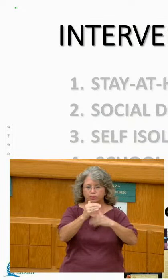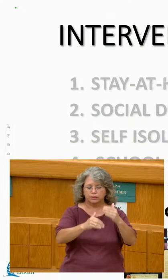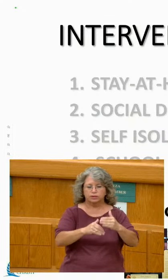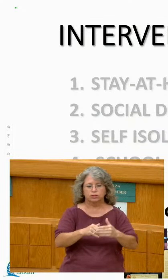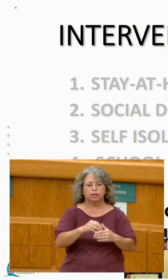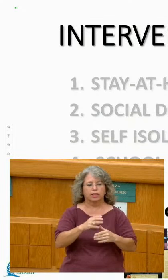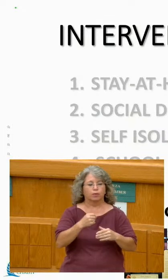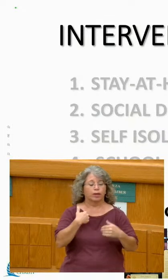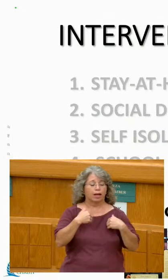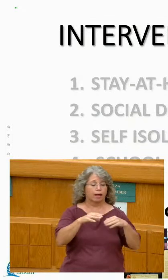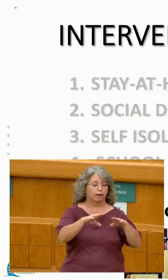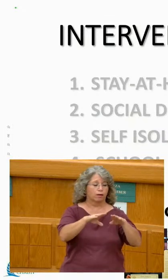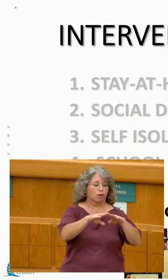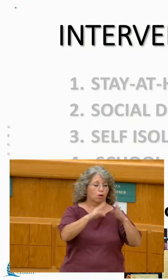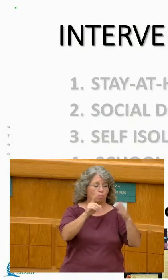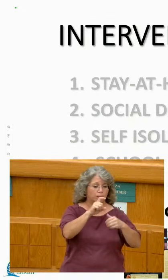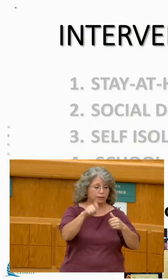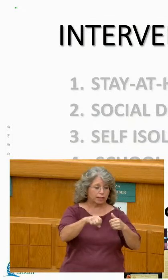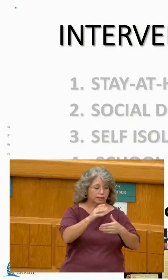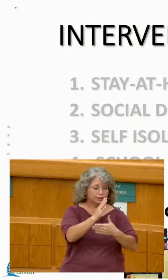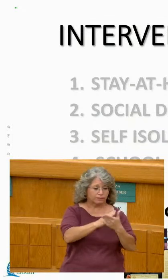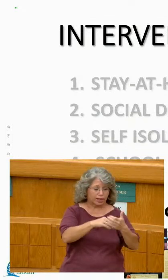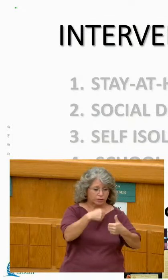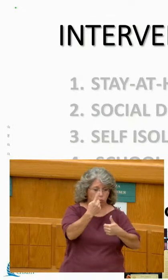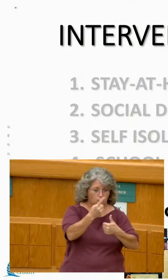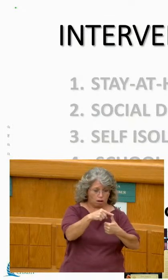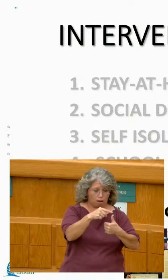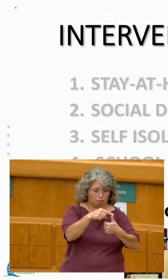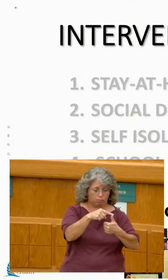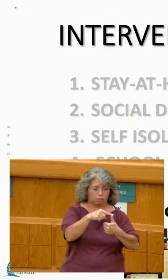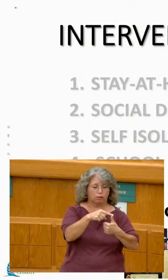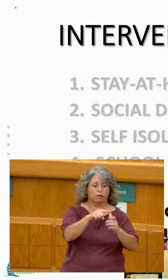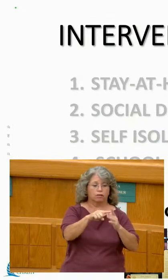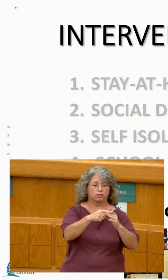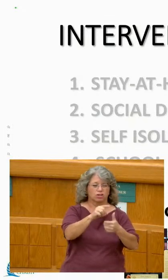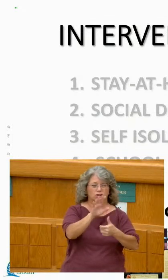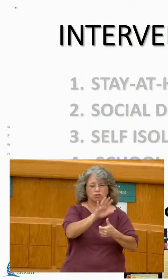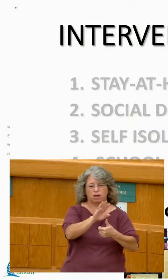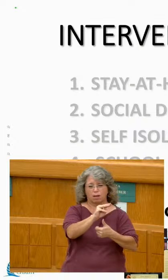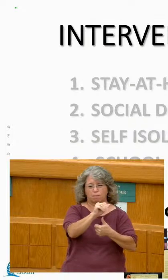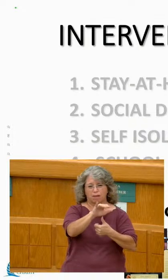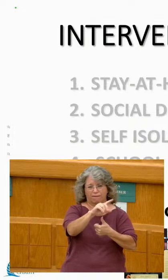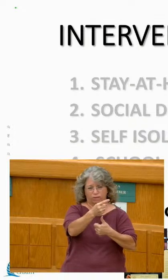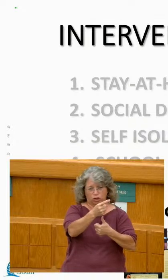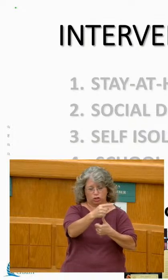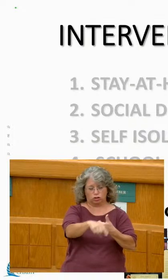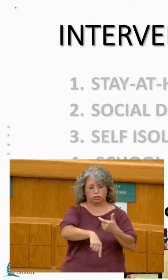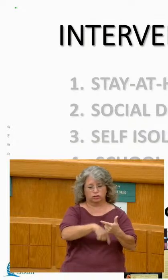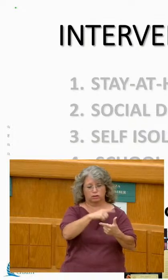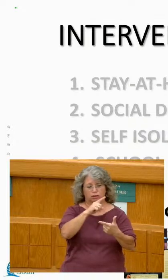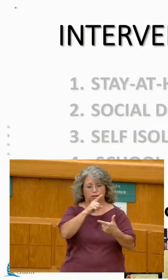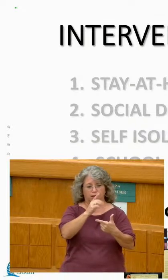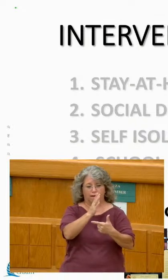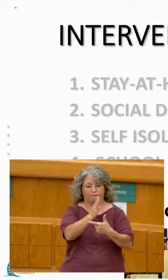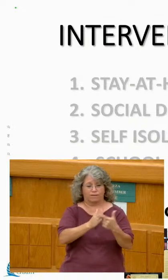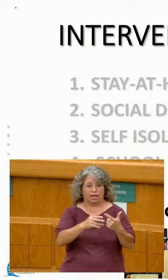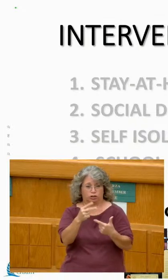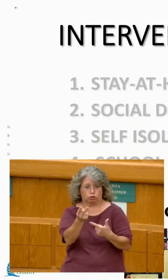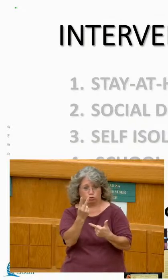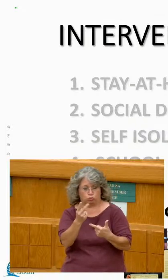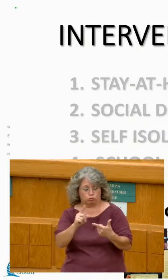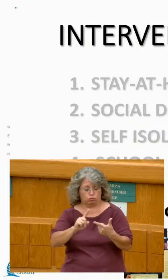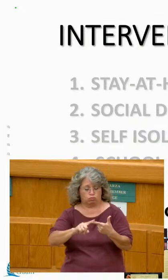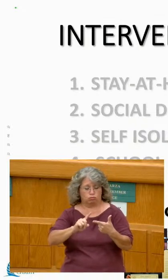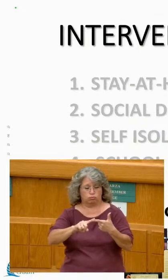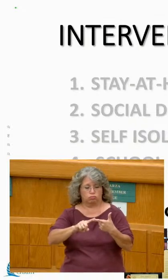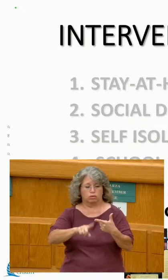from Open Texas Phase 1, which started around May 1st, Open Texas Phase 2, to Open